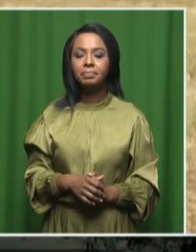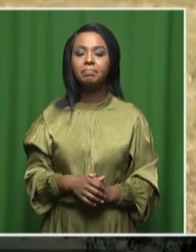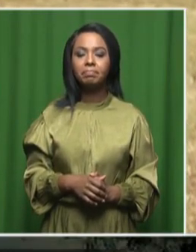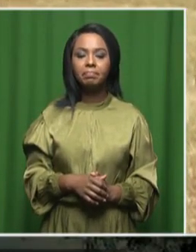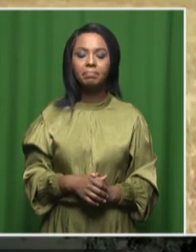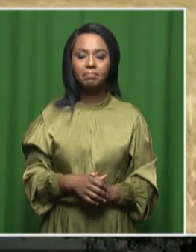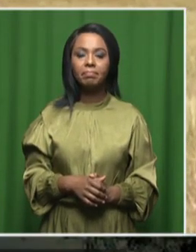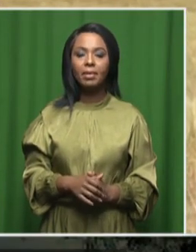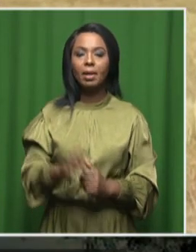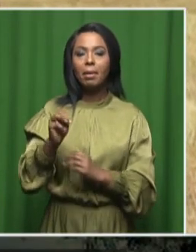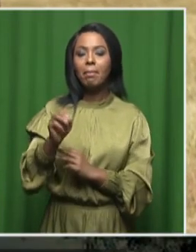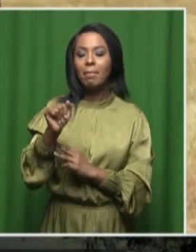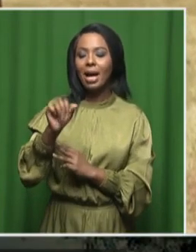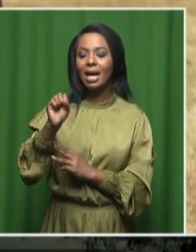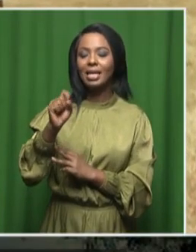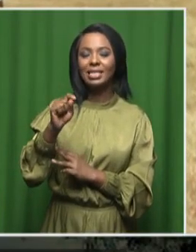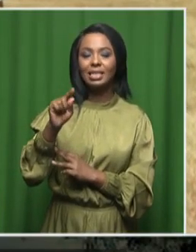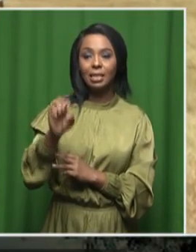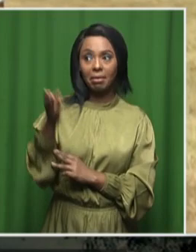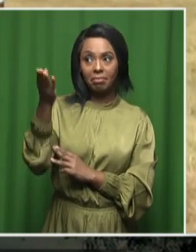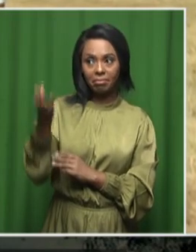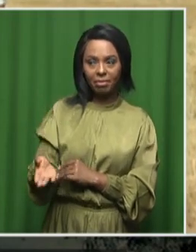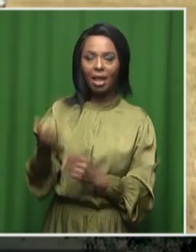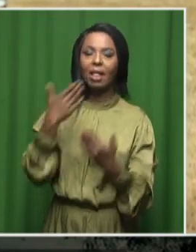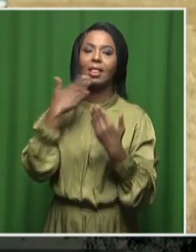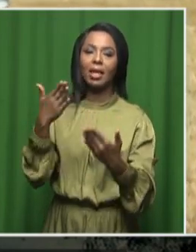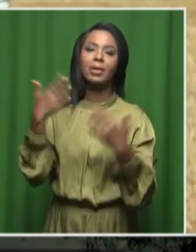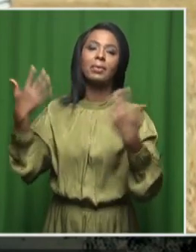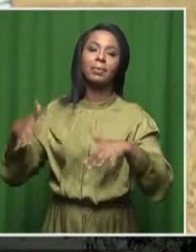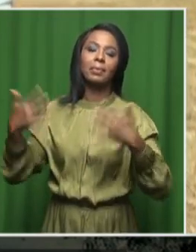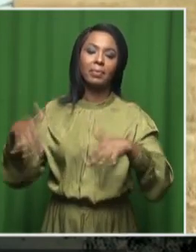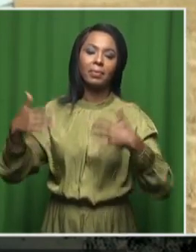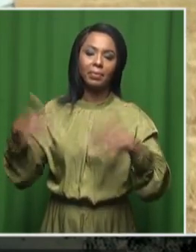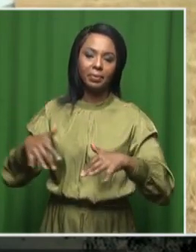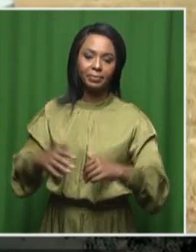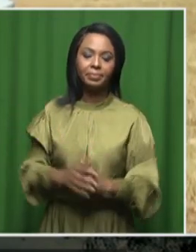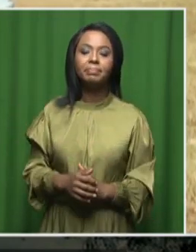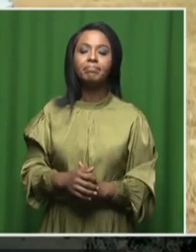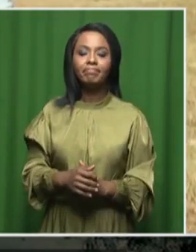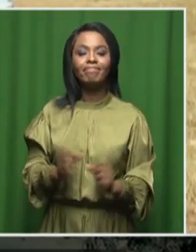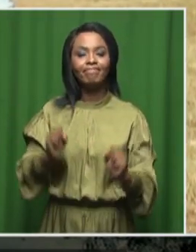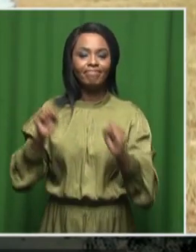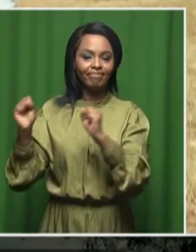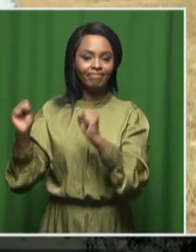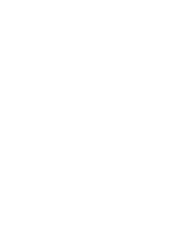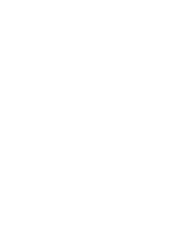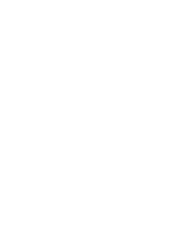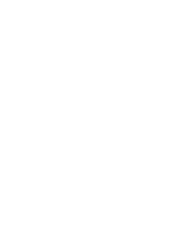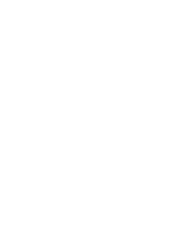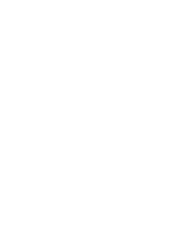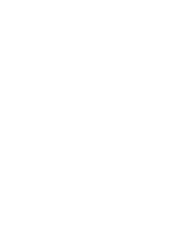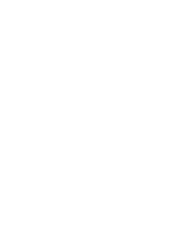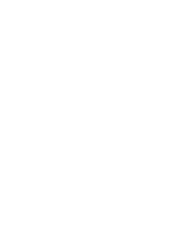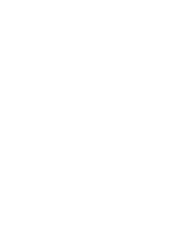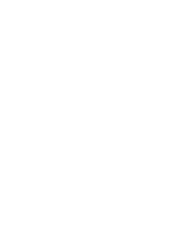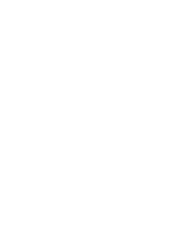Makhala Masiteng, thank you so much. We'll keep up to date with you as the release happens.